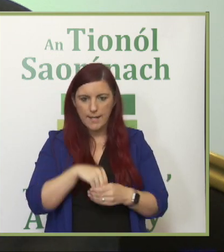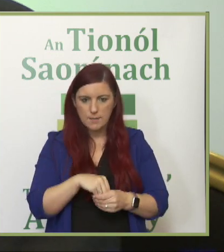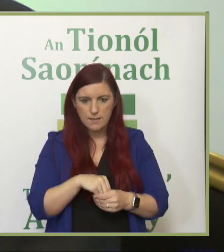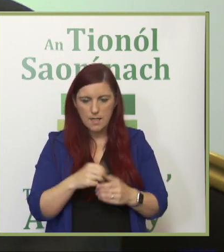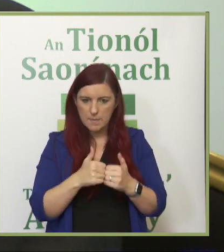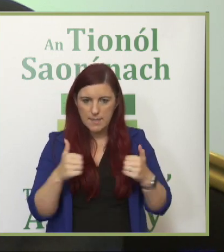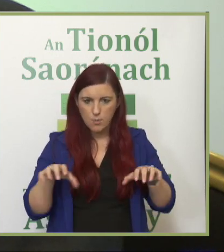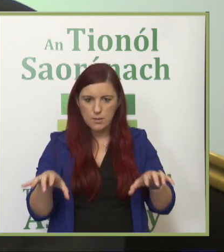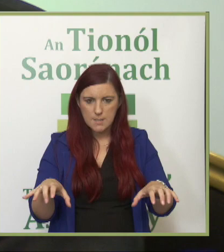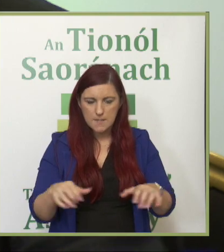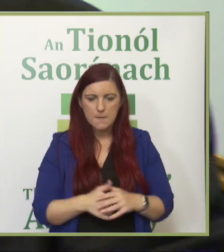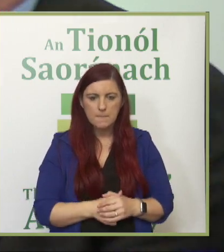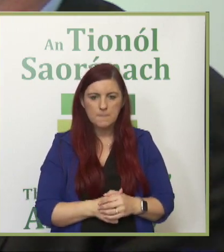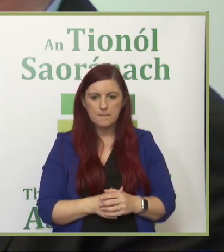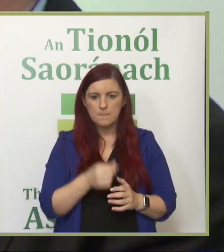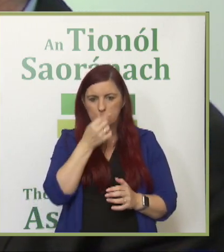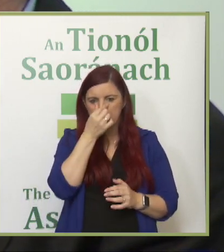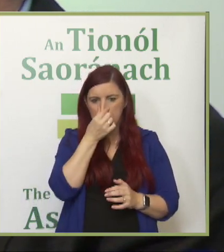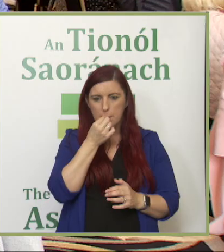occasion there will be an adult caution.